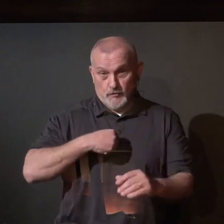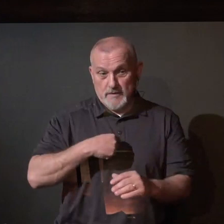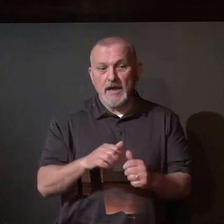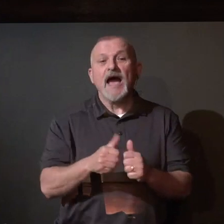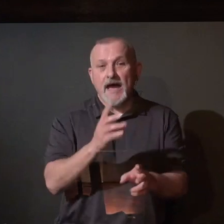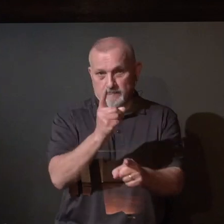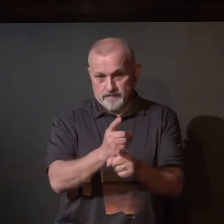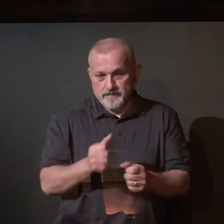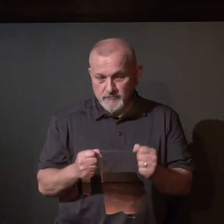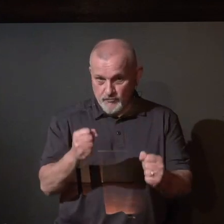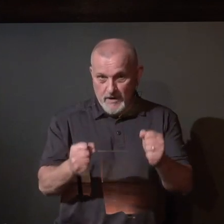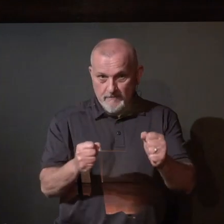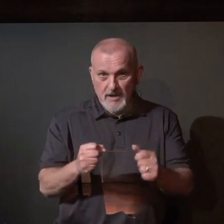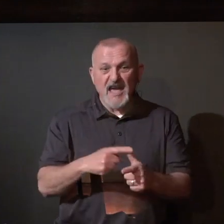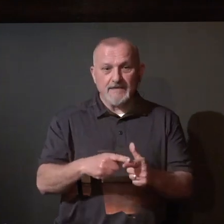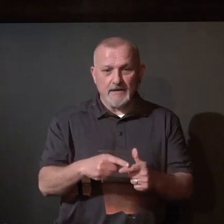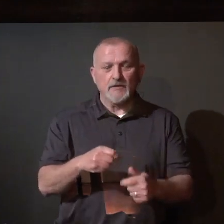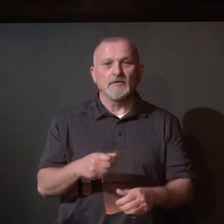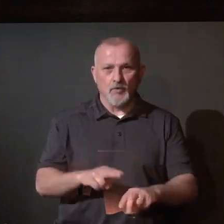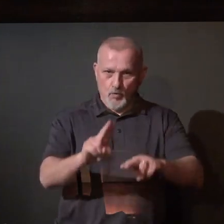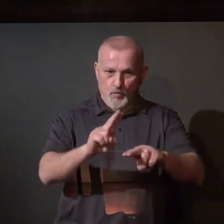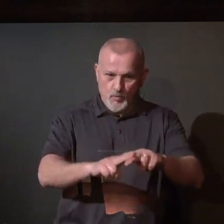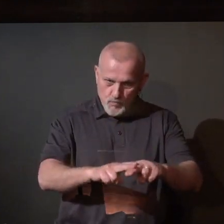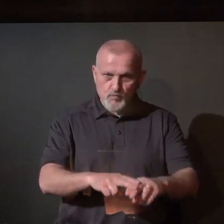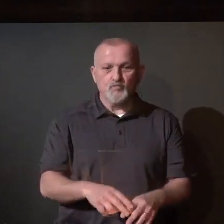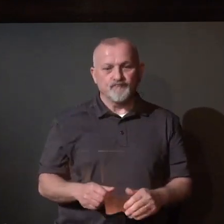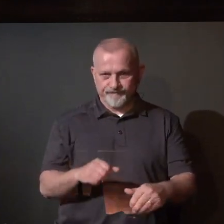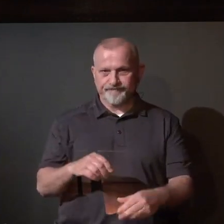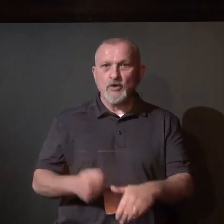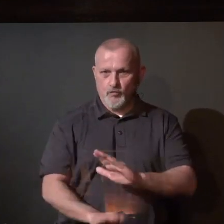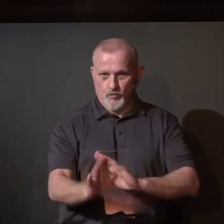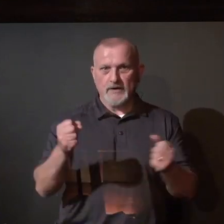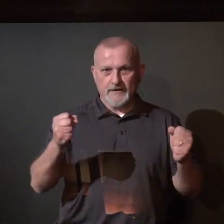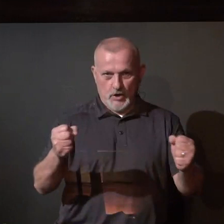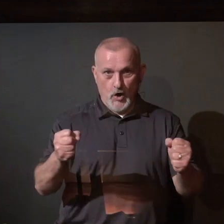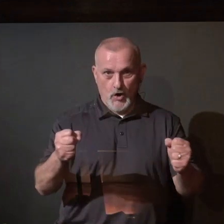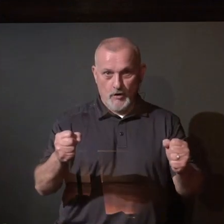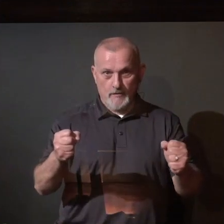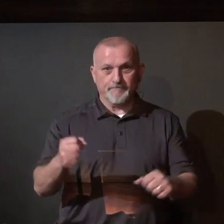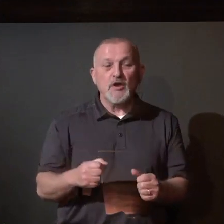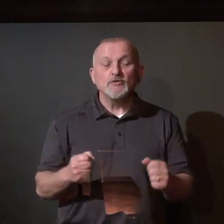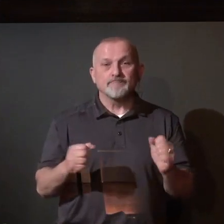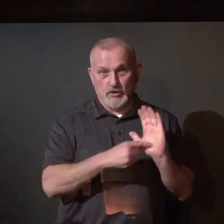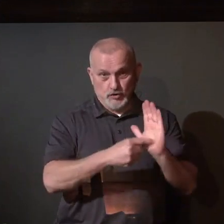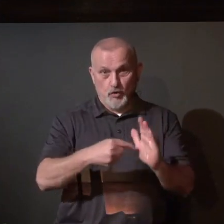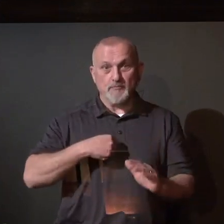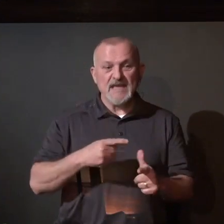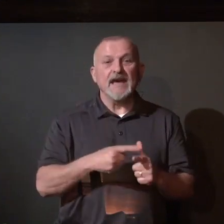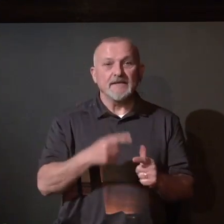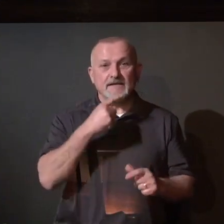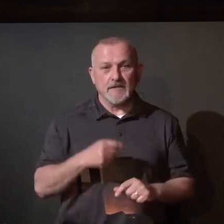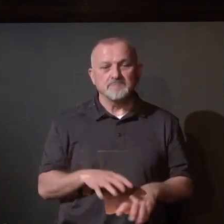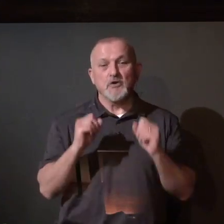put me in the car with them and showed me what I needed to do, to the point that they said, now you're ready. Now I want you to change seats, and I want you to get behind the driver's